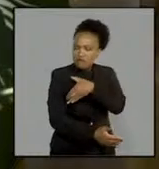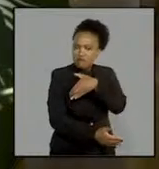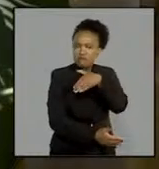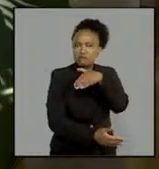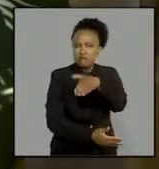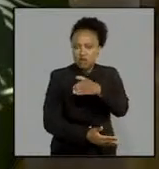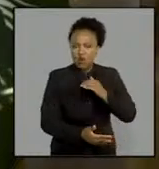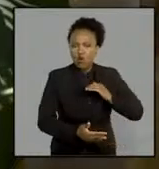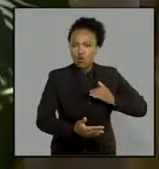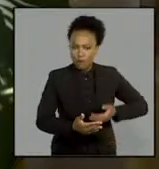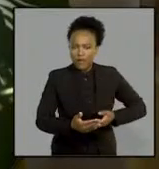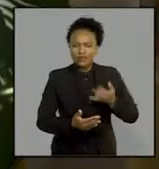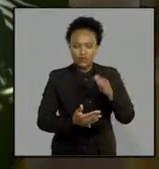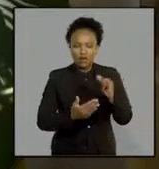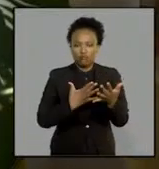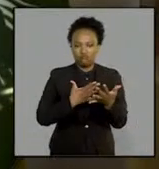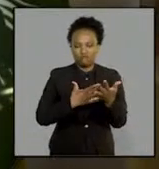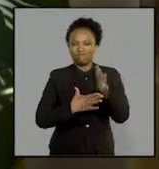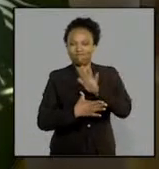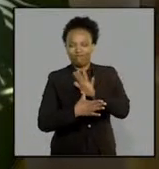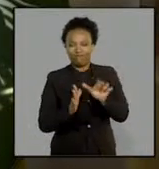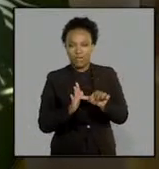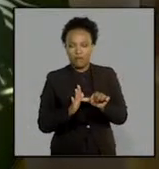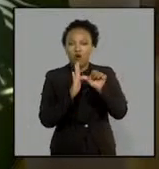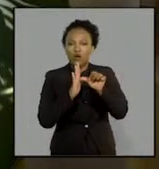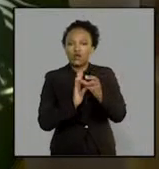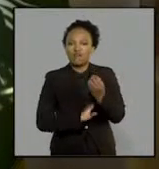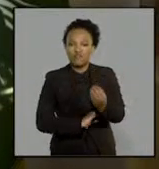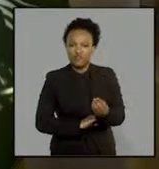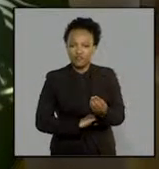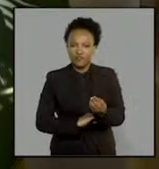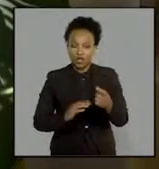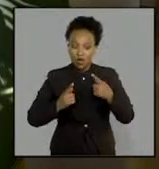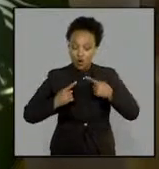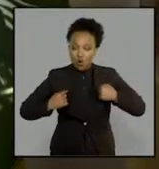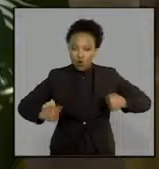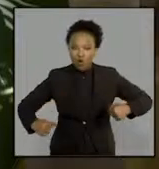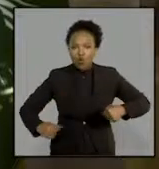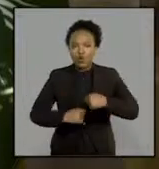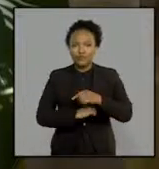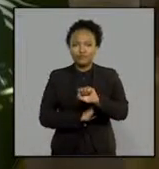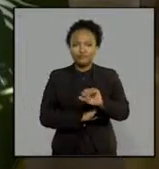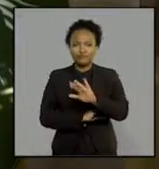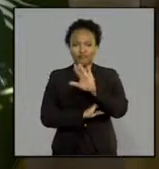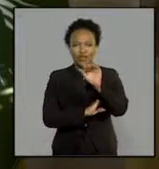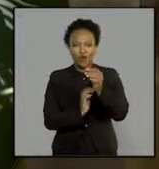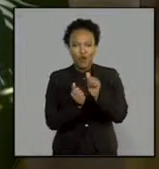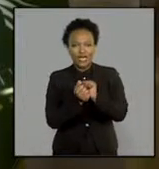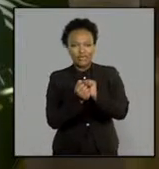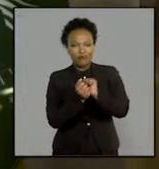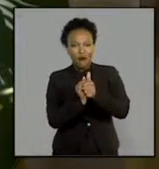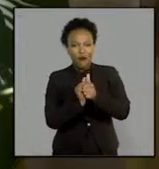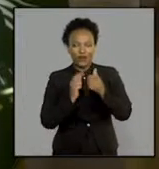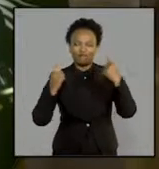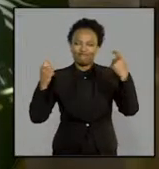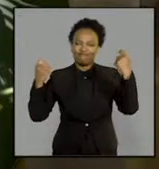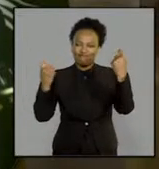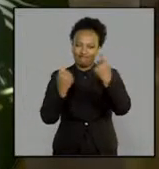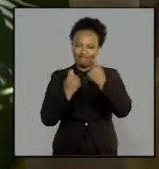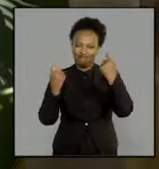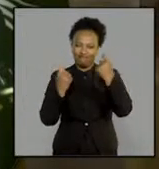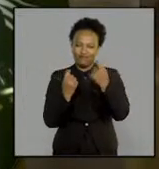of women remains a priority. As a nation, we also celebrate the recent sporting